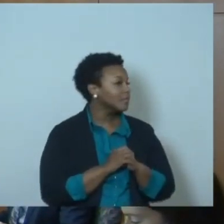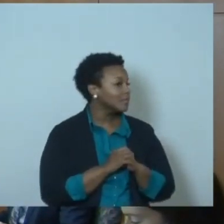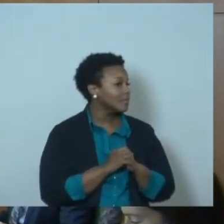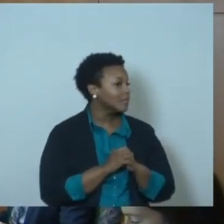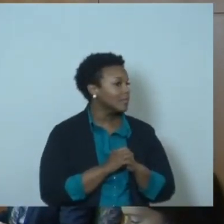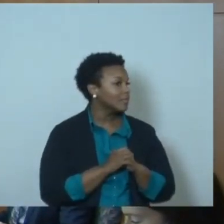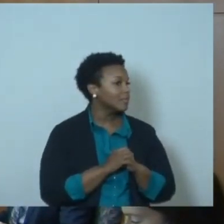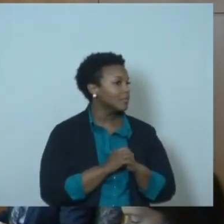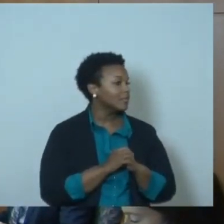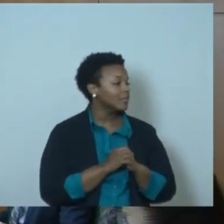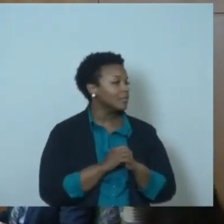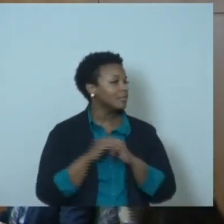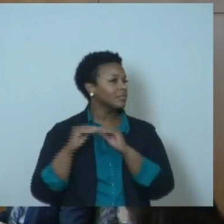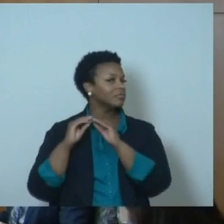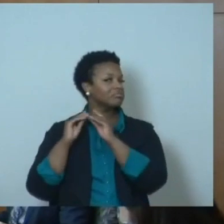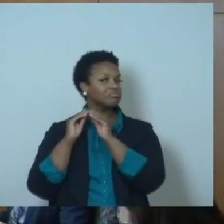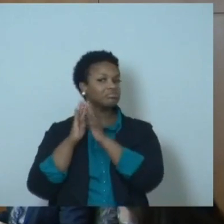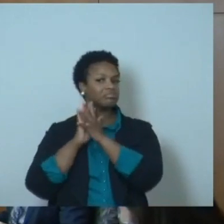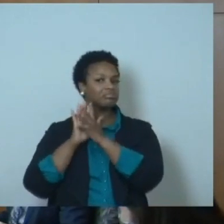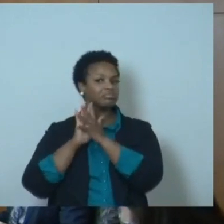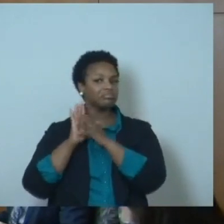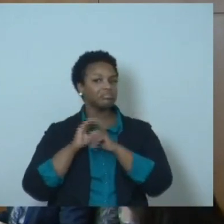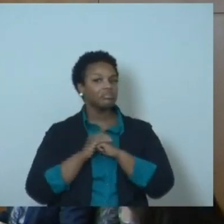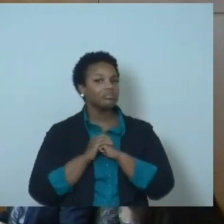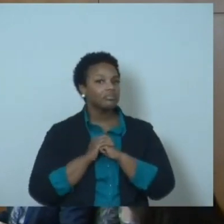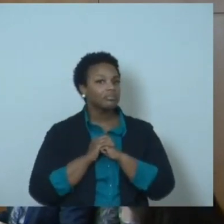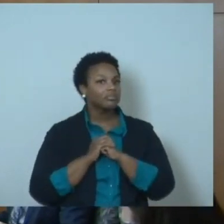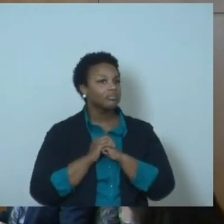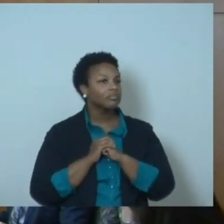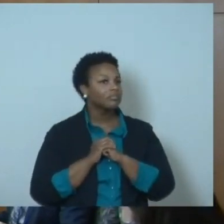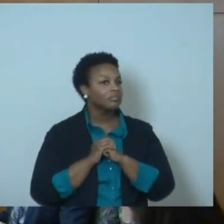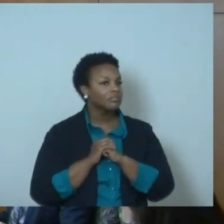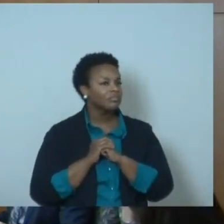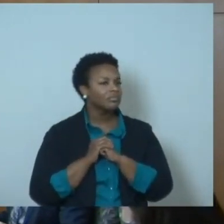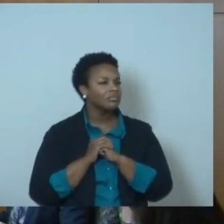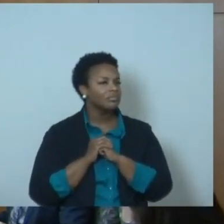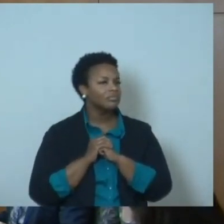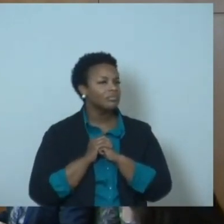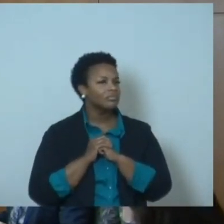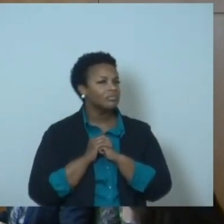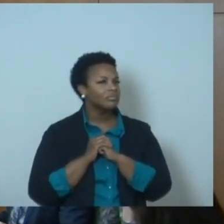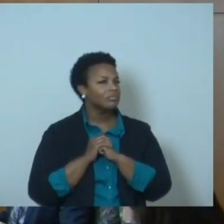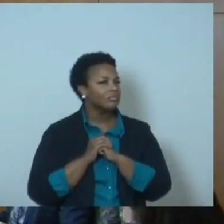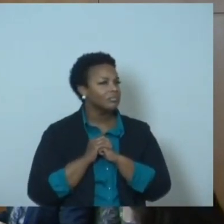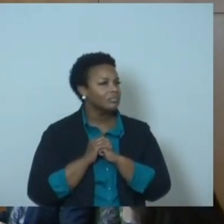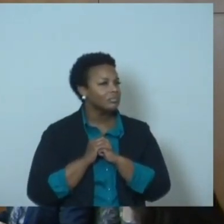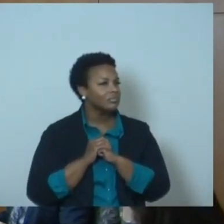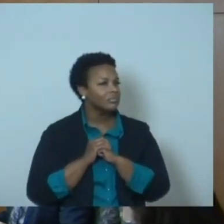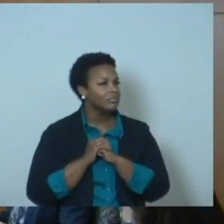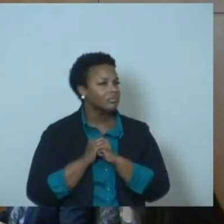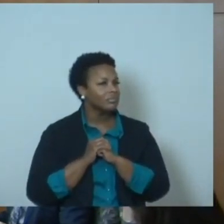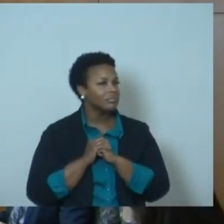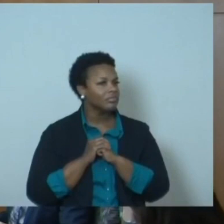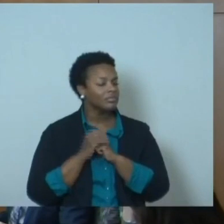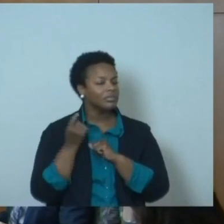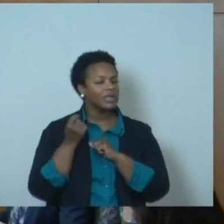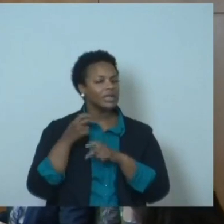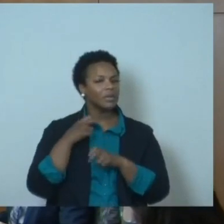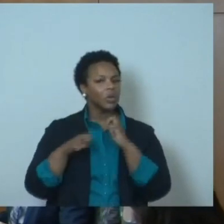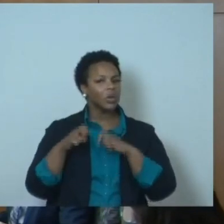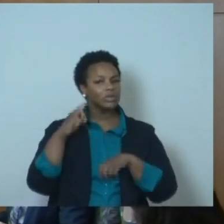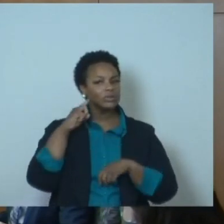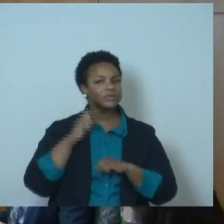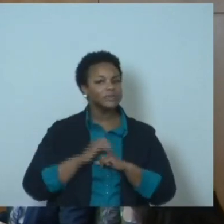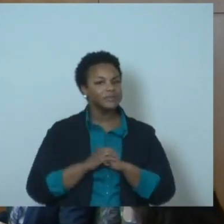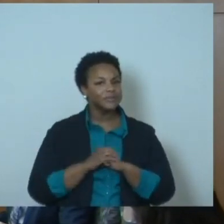mass gathering. We're still limited to 5 people per gathering. This is kind of obviously a prime time. People are